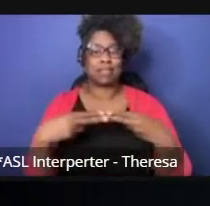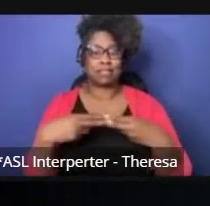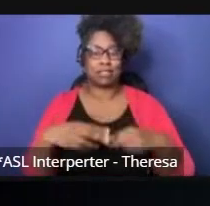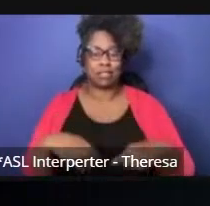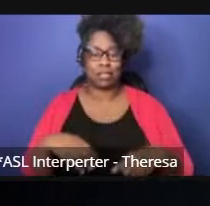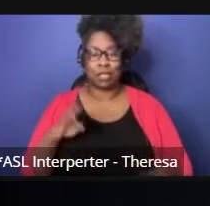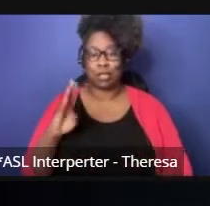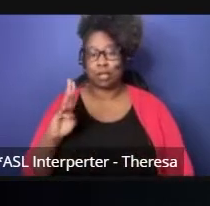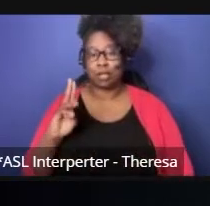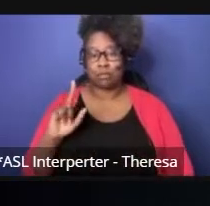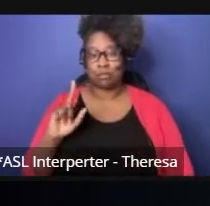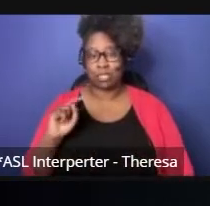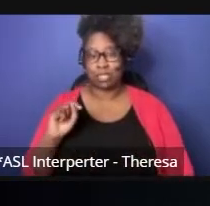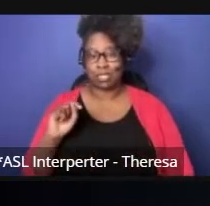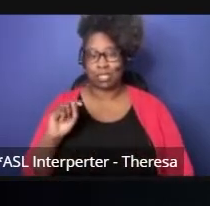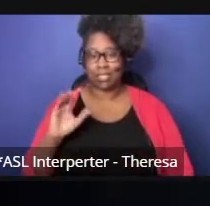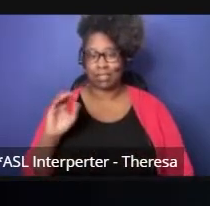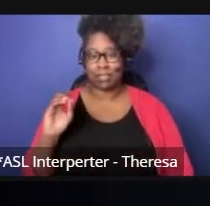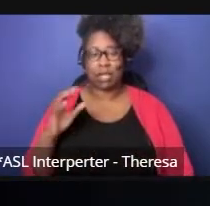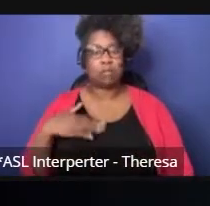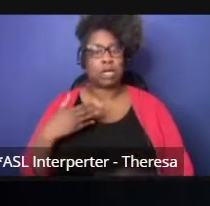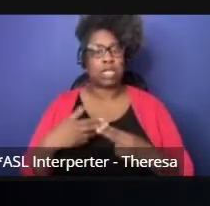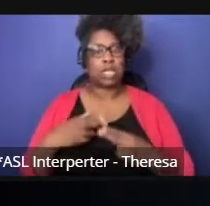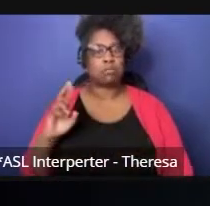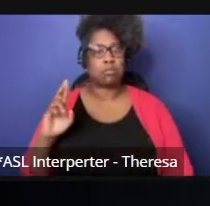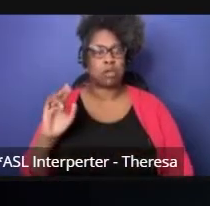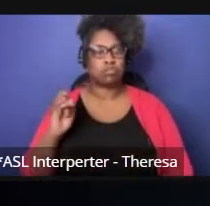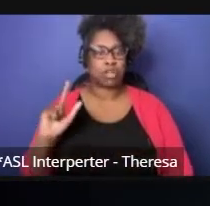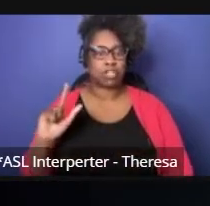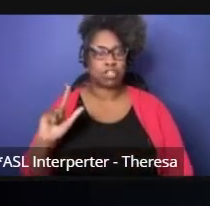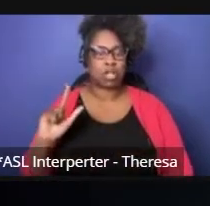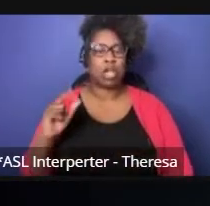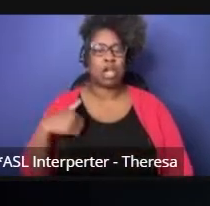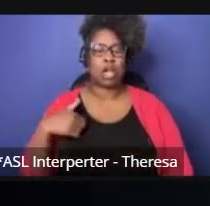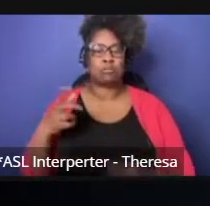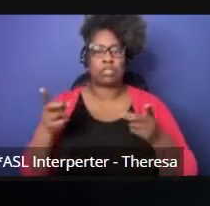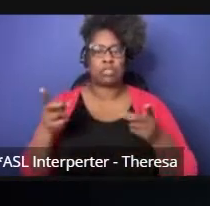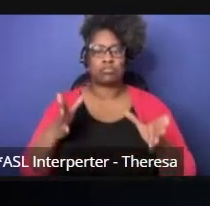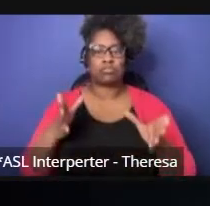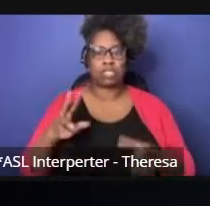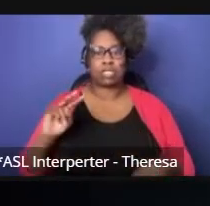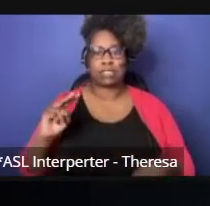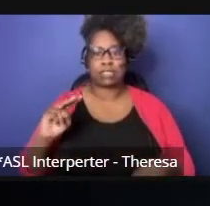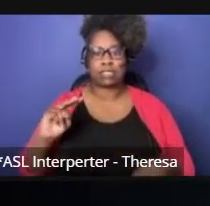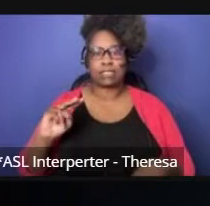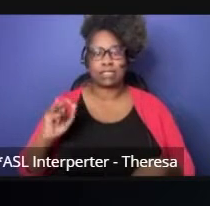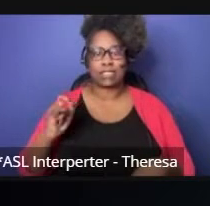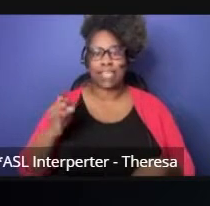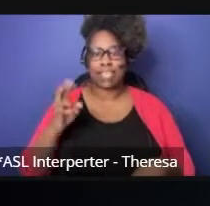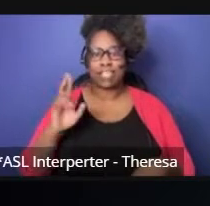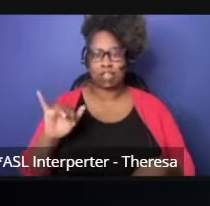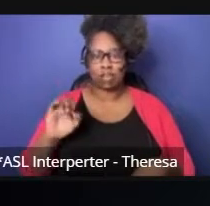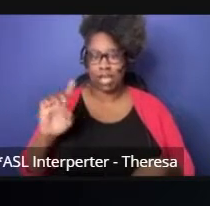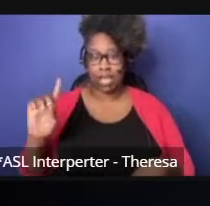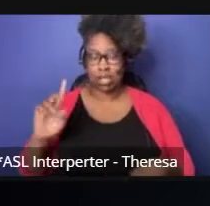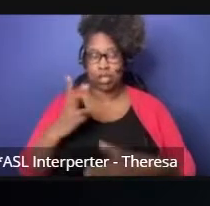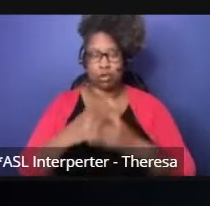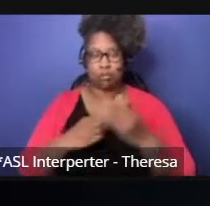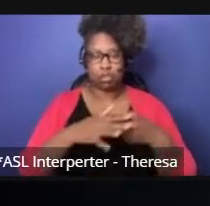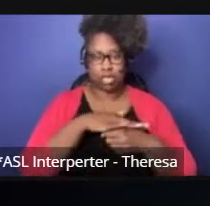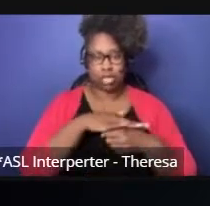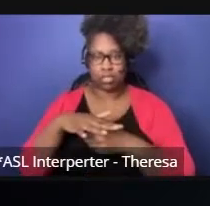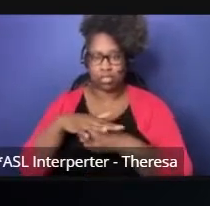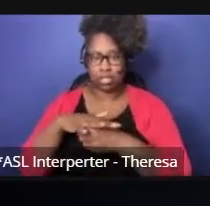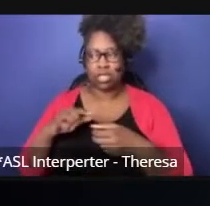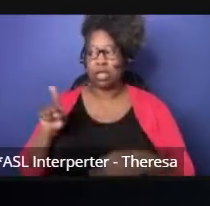County. Hi, my name is Rachel Bramlett-Schomburg, and I'm the Director of Secondary Ed for Bullitt County. With me, I have Mike Edmundit. He